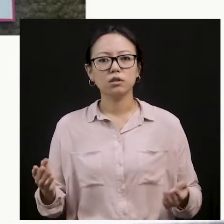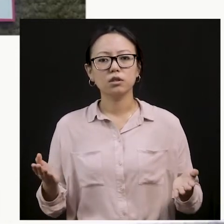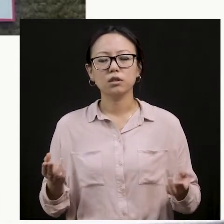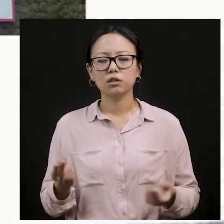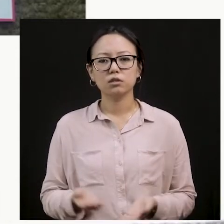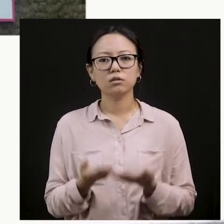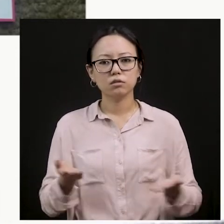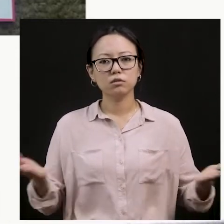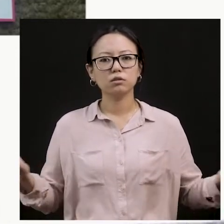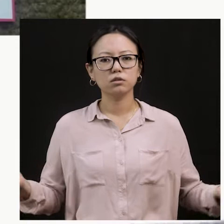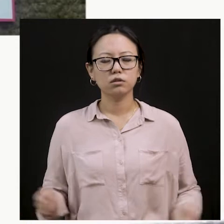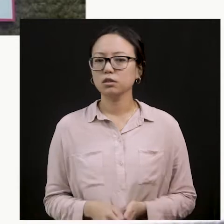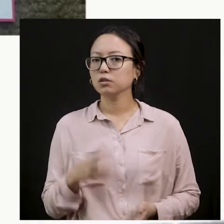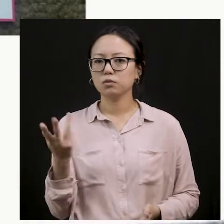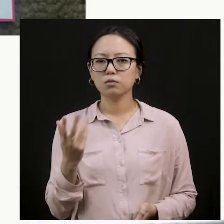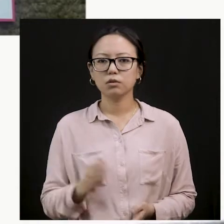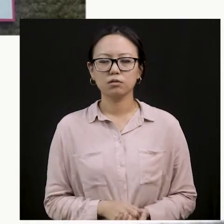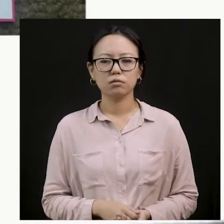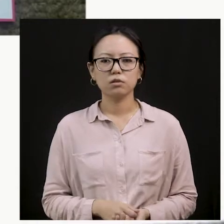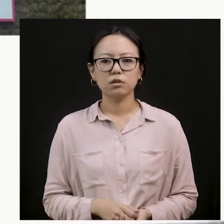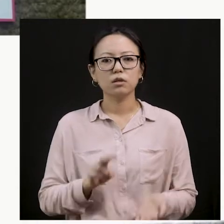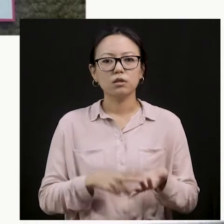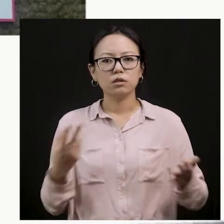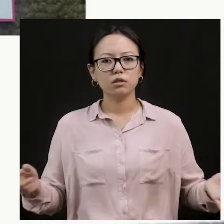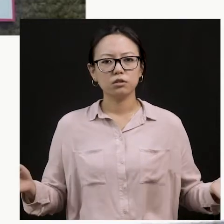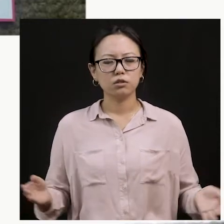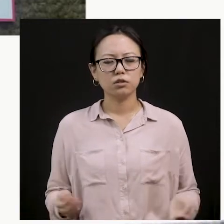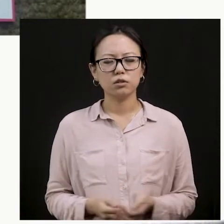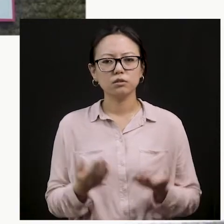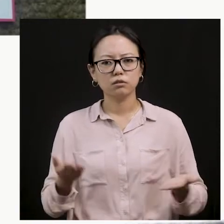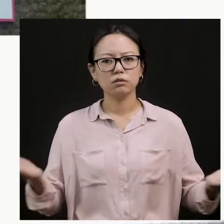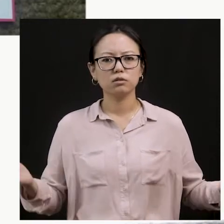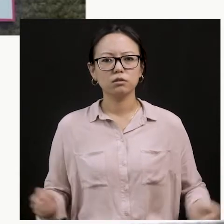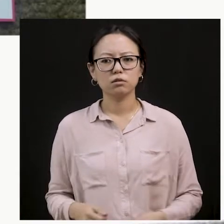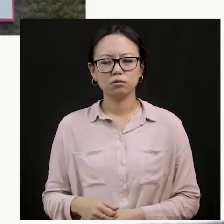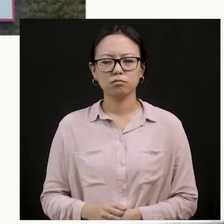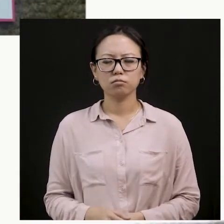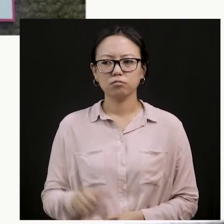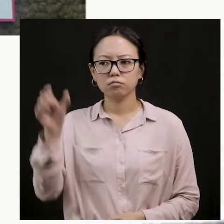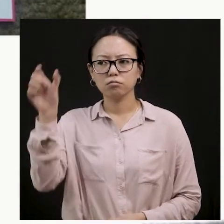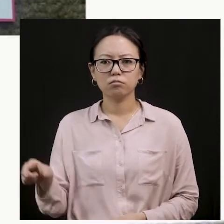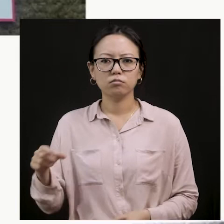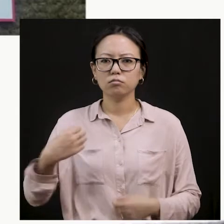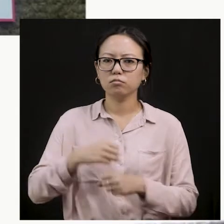are which are not made by man. Okay, I'll give you example.